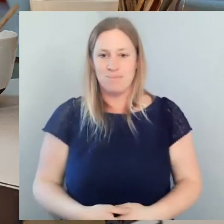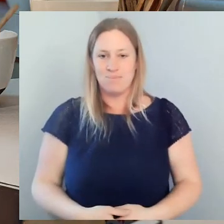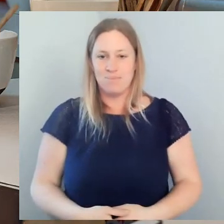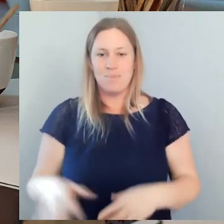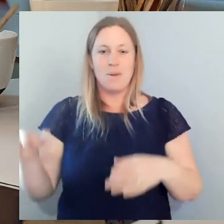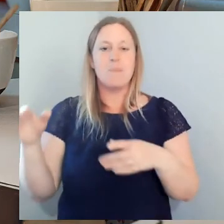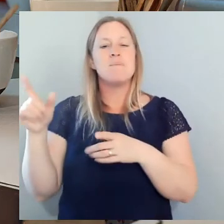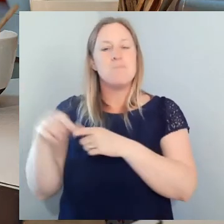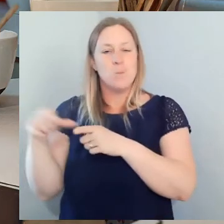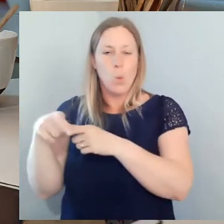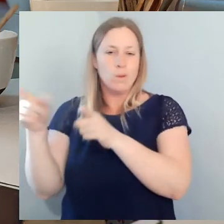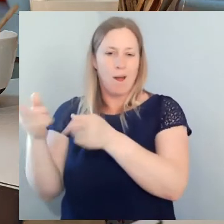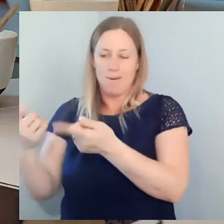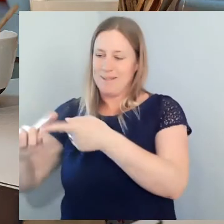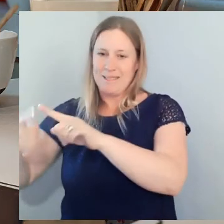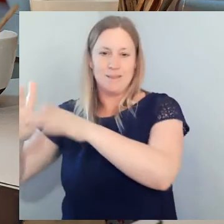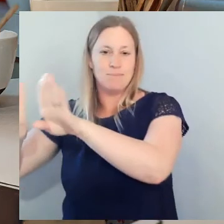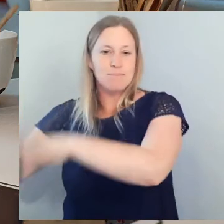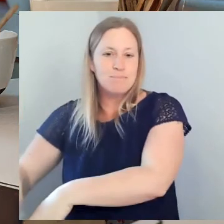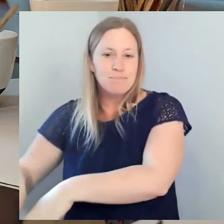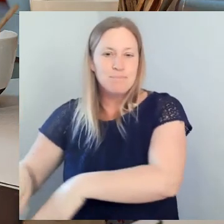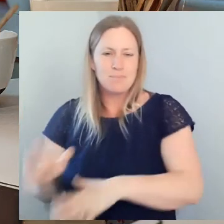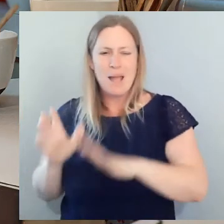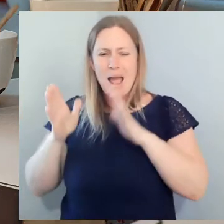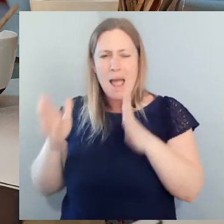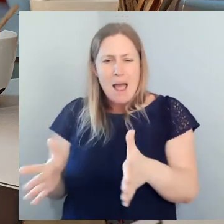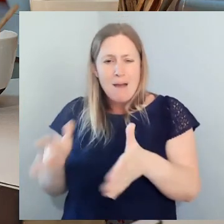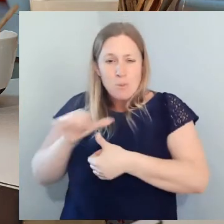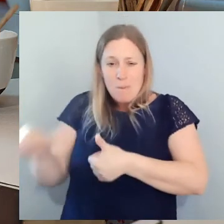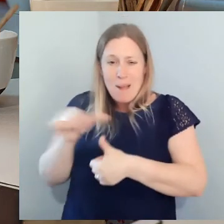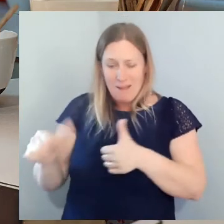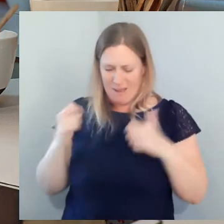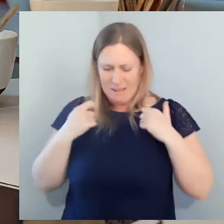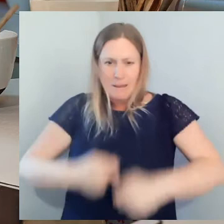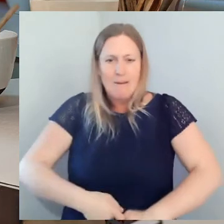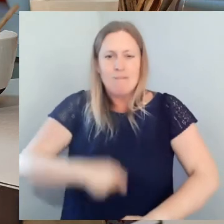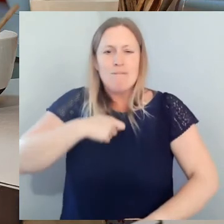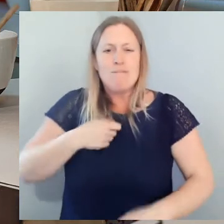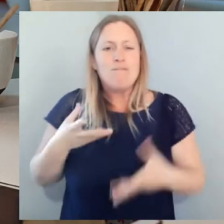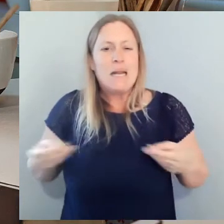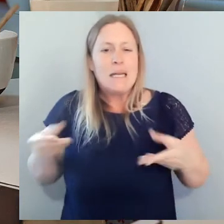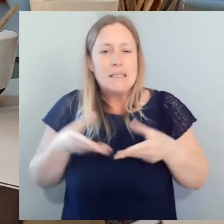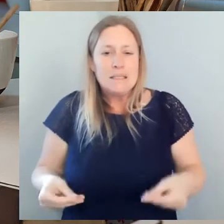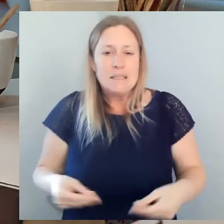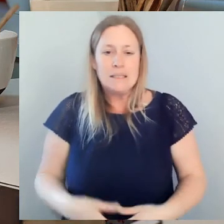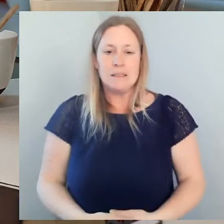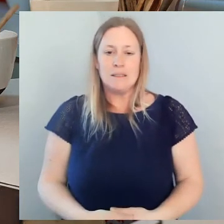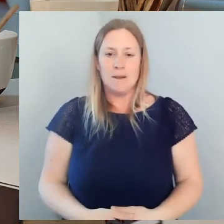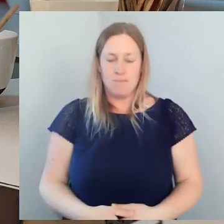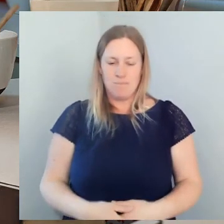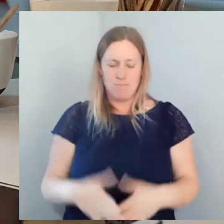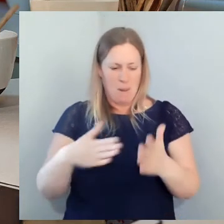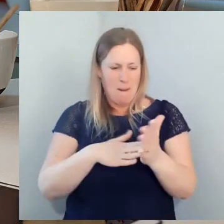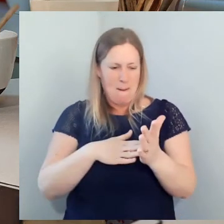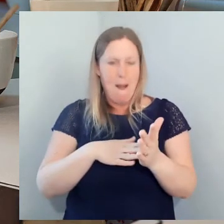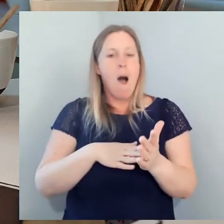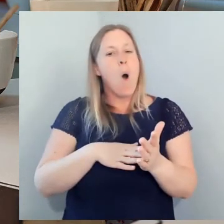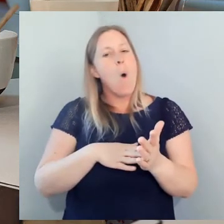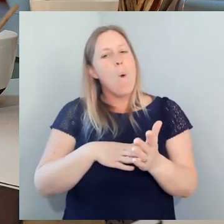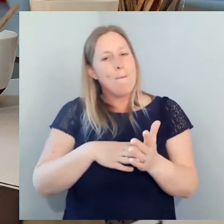light-hearted moment. Pippa put down her knitting. This has to be better than those ghastly fleece